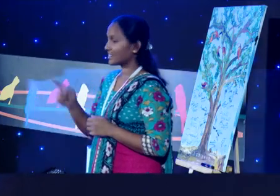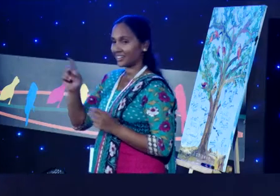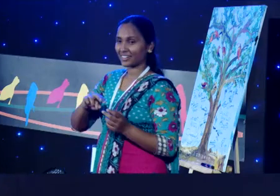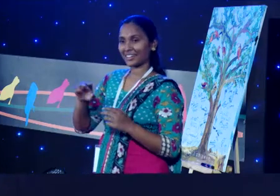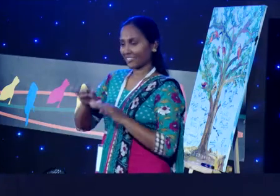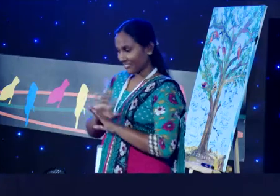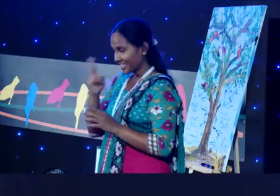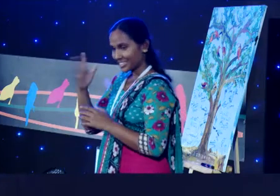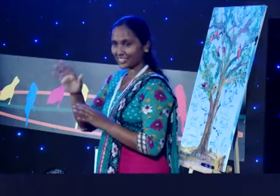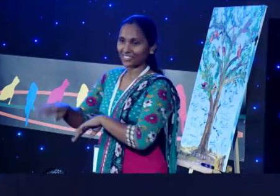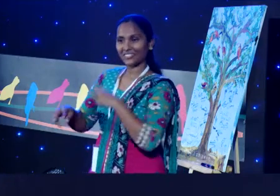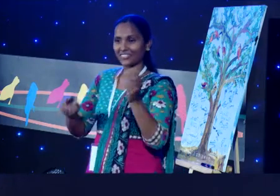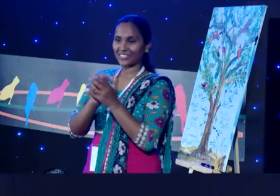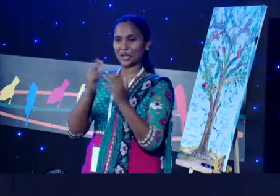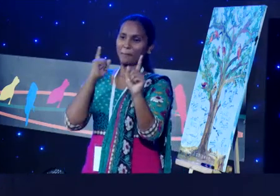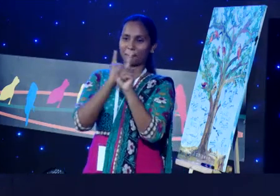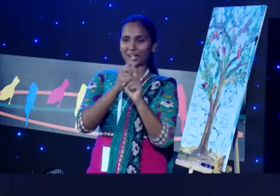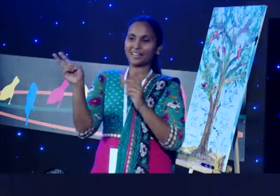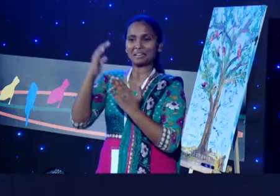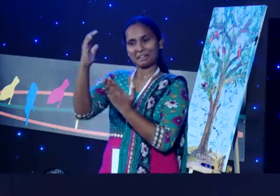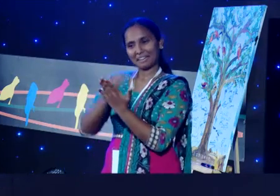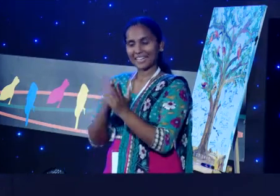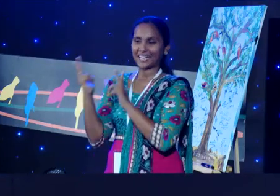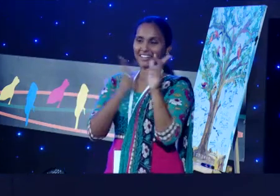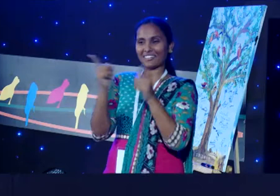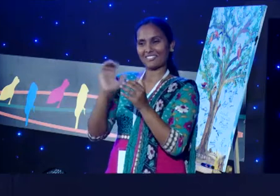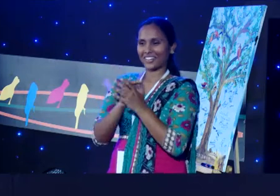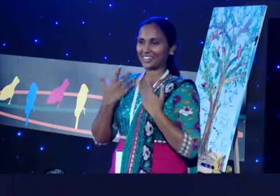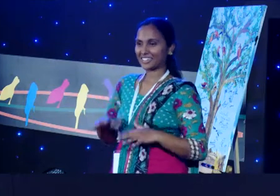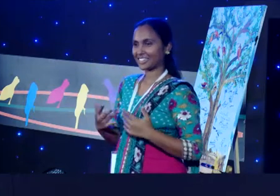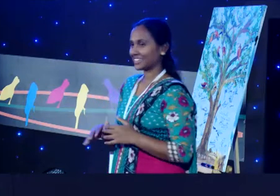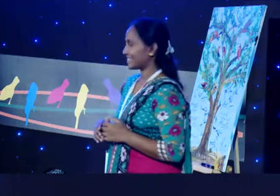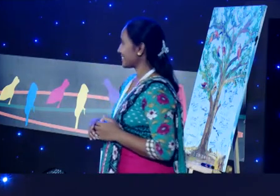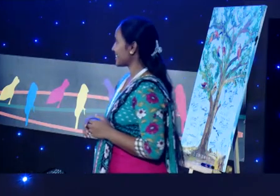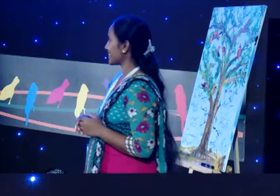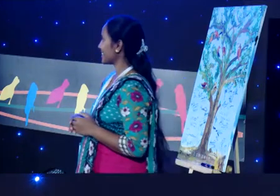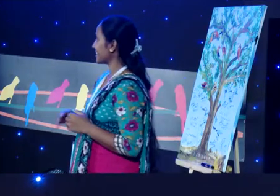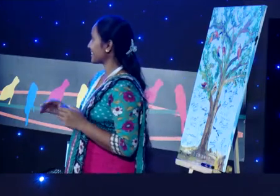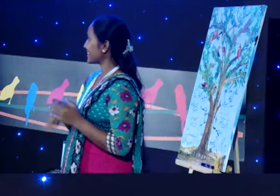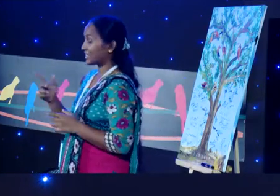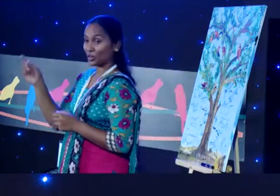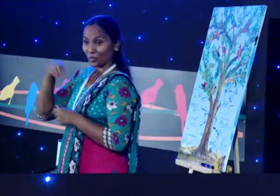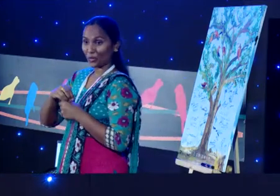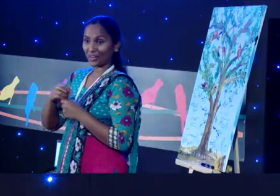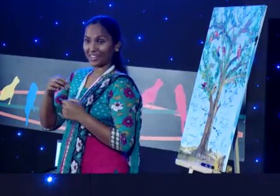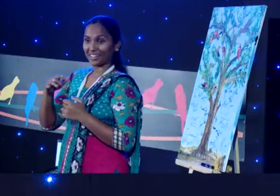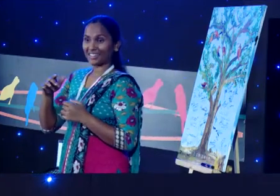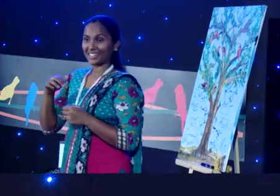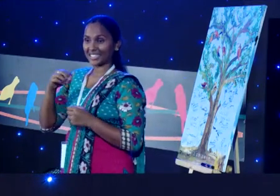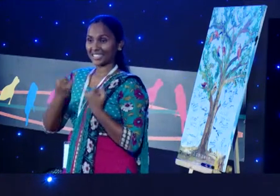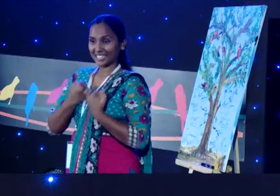friends and I told them about the incident. They said, you should probably step into the shoes of the blind and see it from their angle. So I took that very literally.